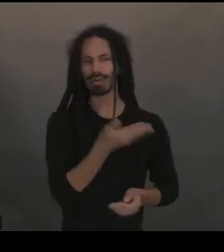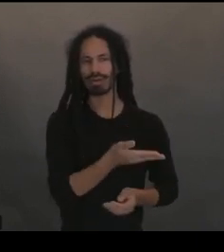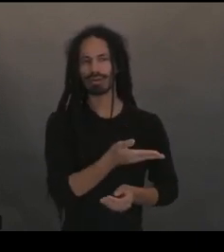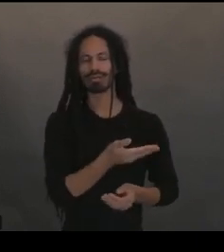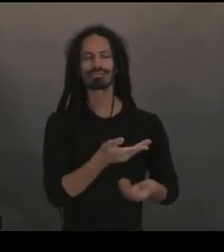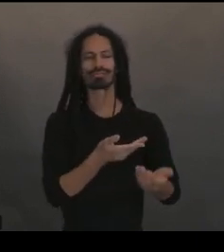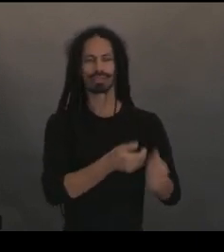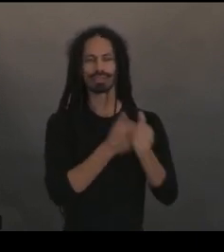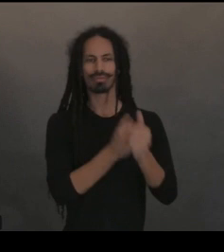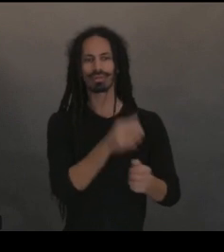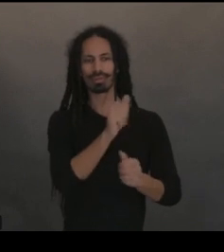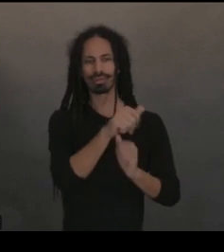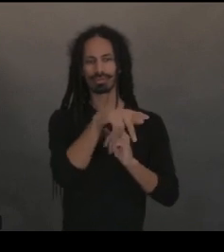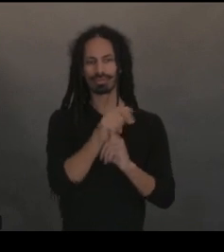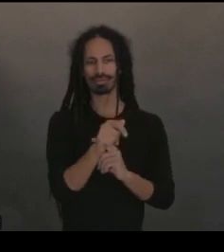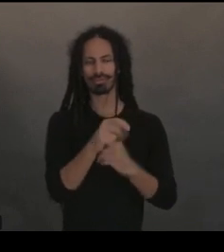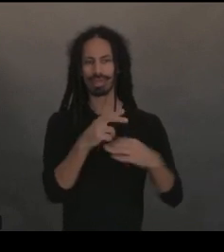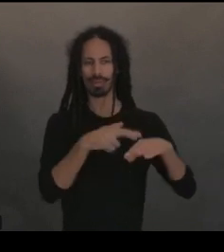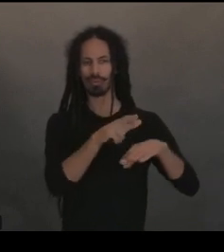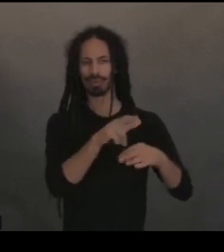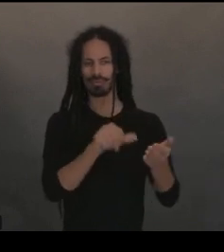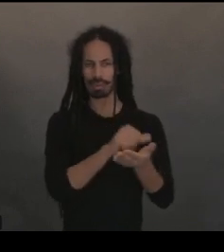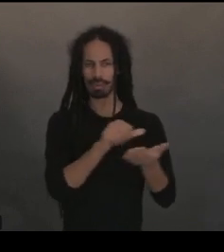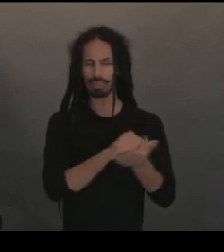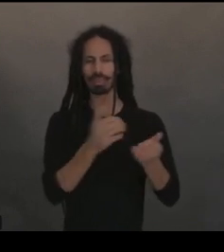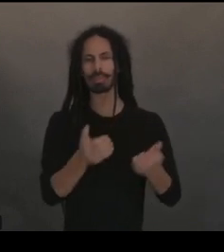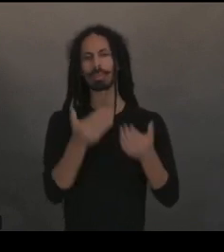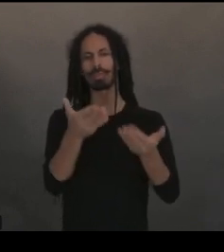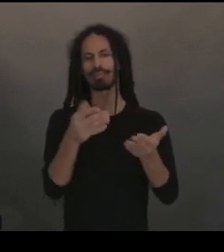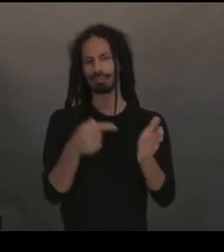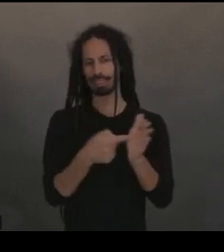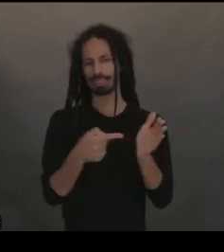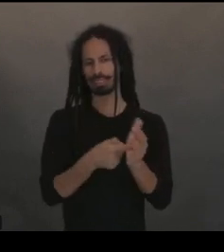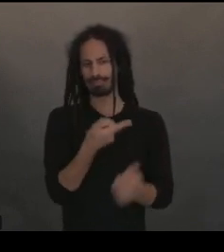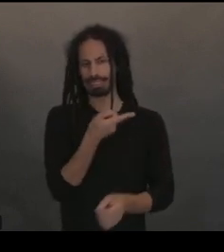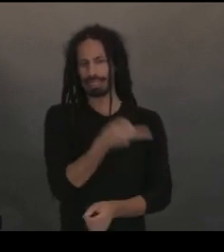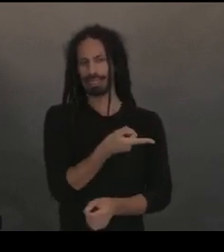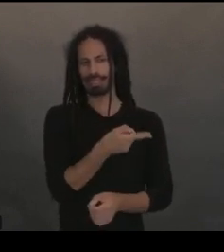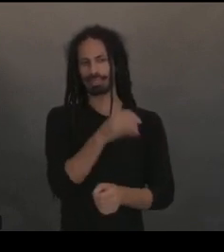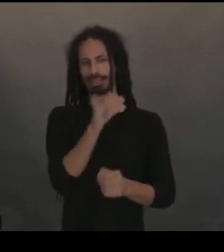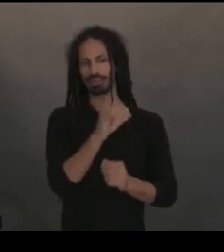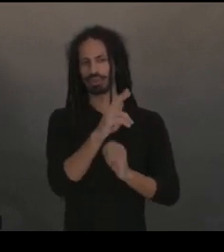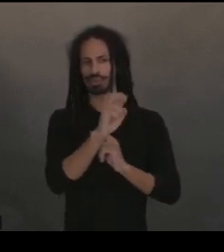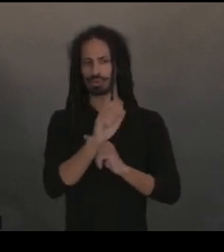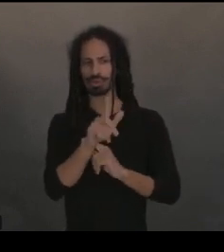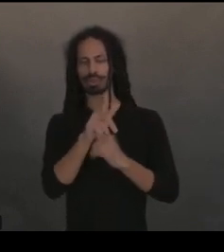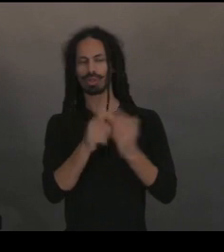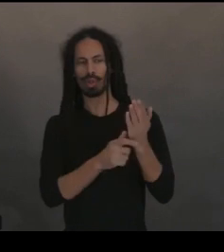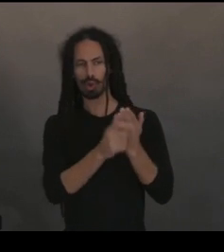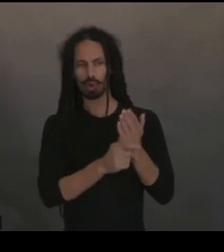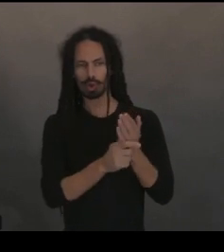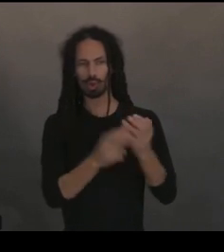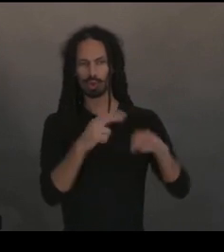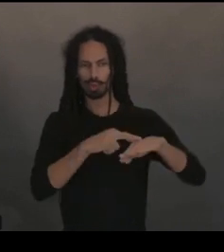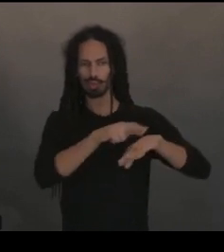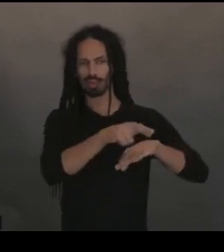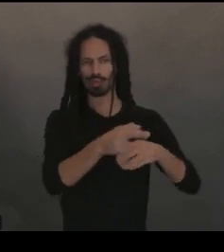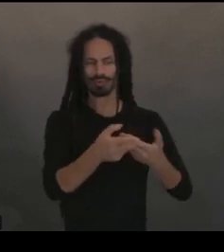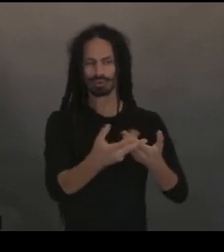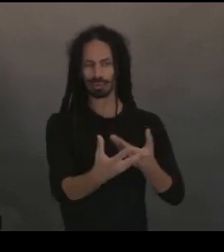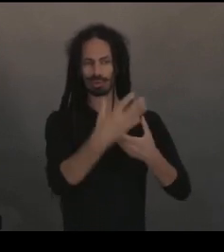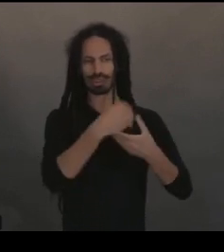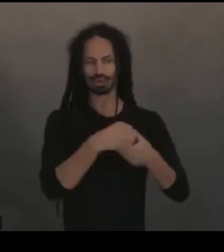APA reference page gives us an example of this journal article, reference entry, as well as